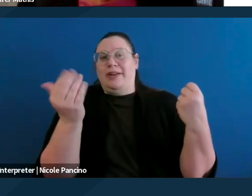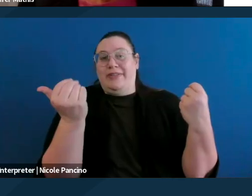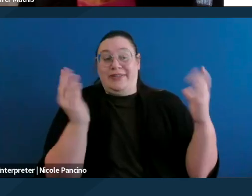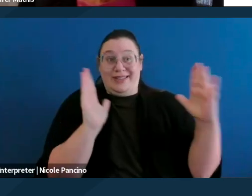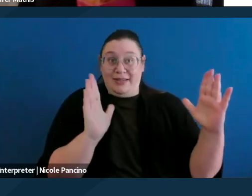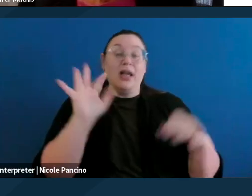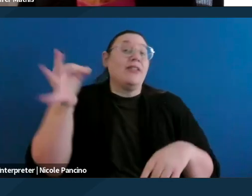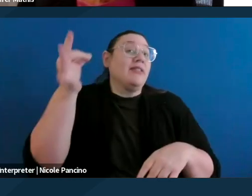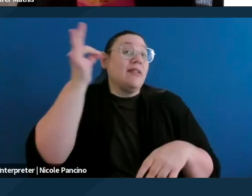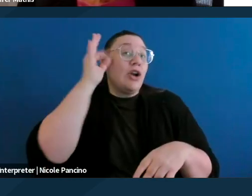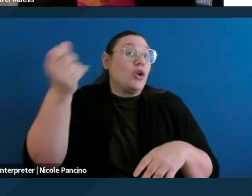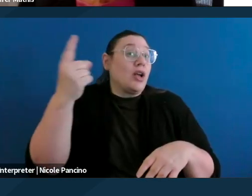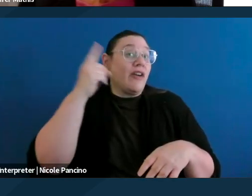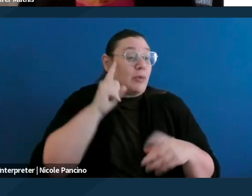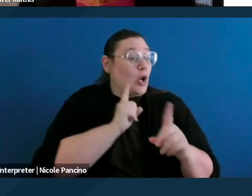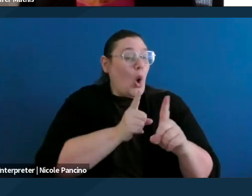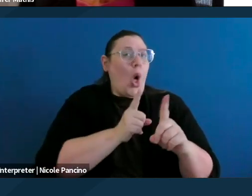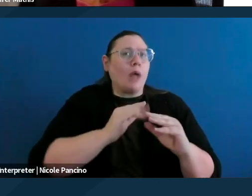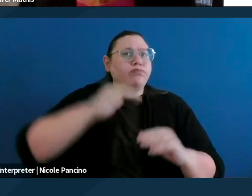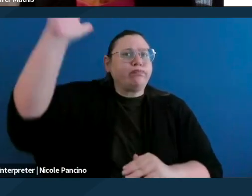government exceeded that goal, hired